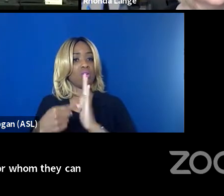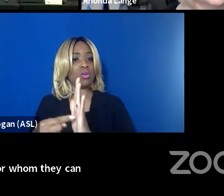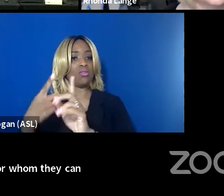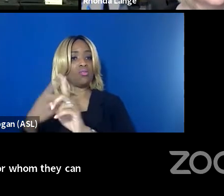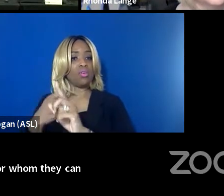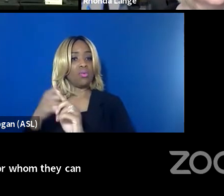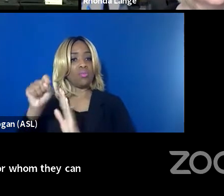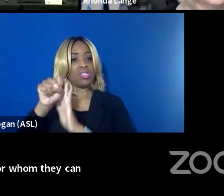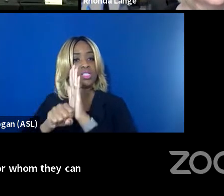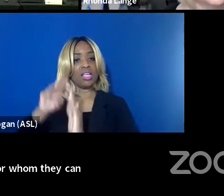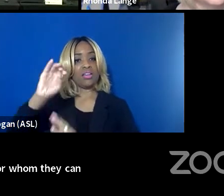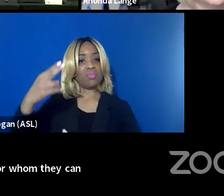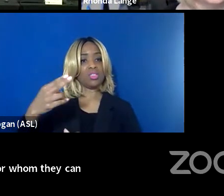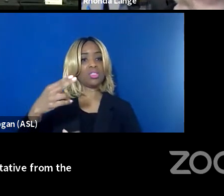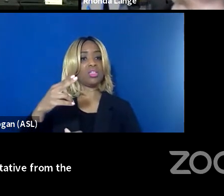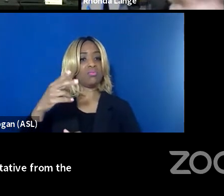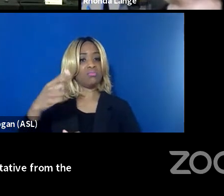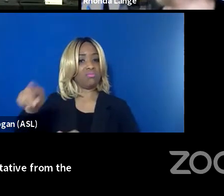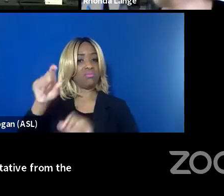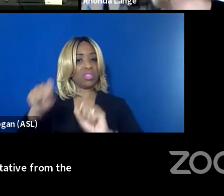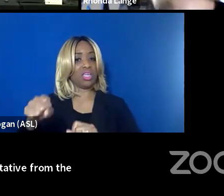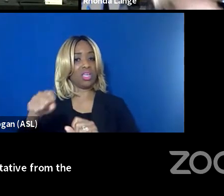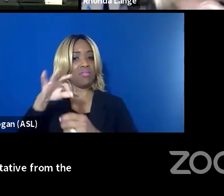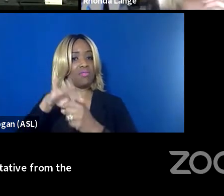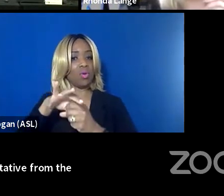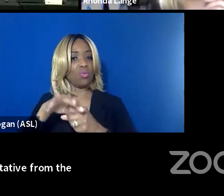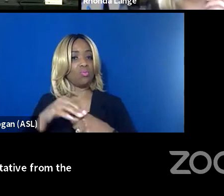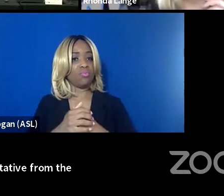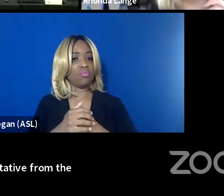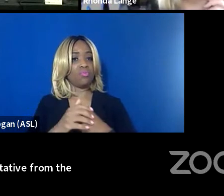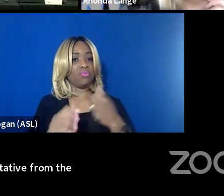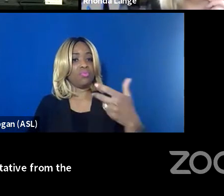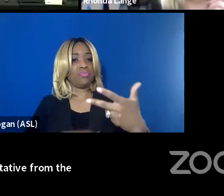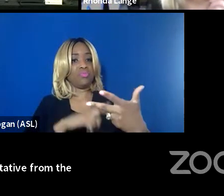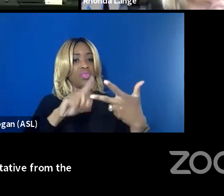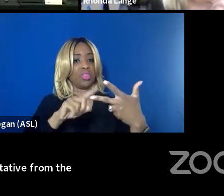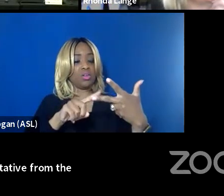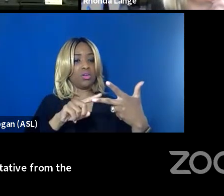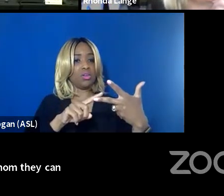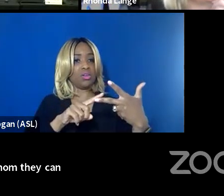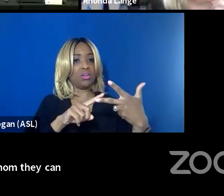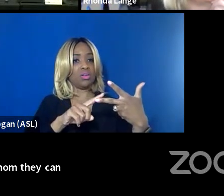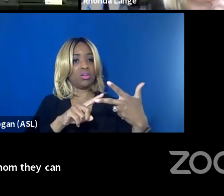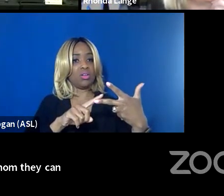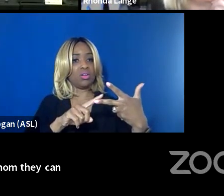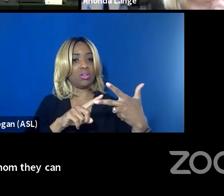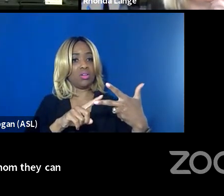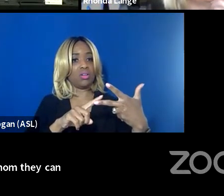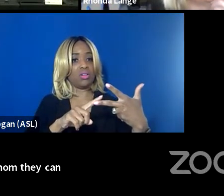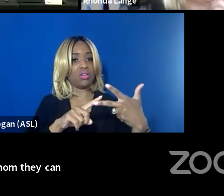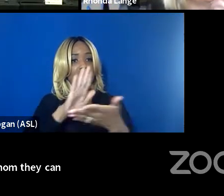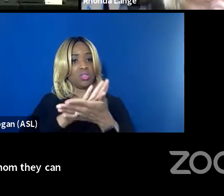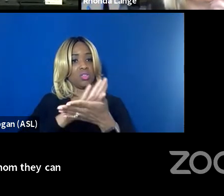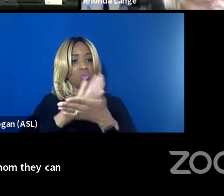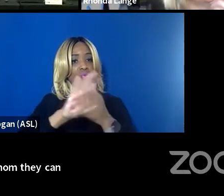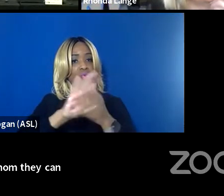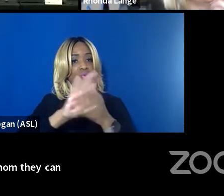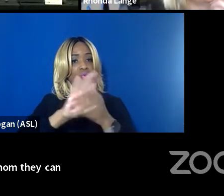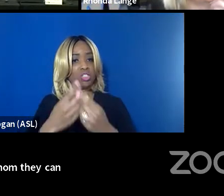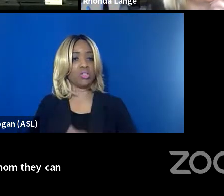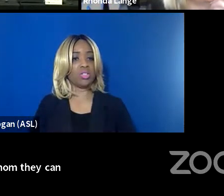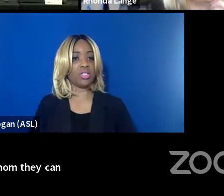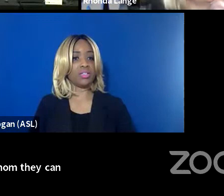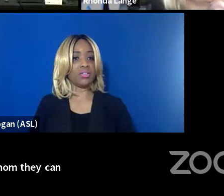of Michigan for whom they can vote. The third one is school districts.